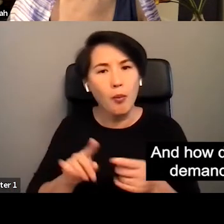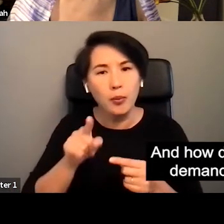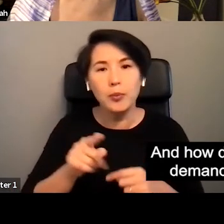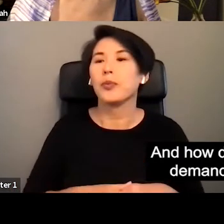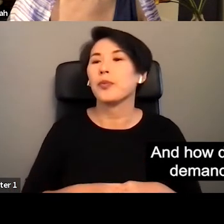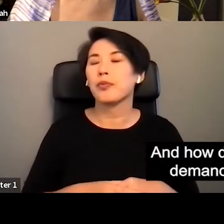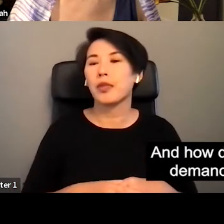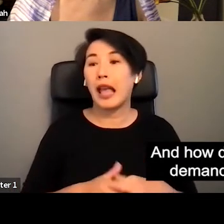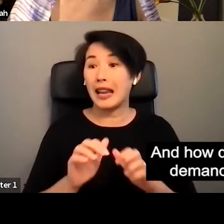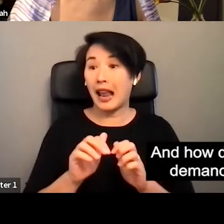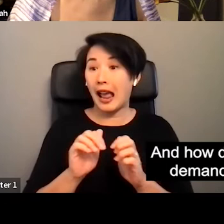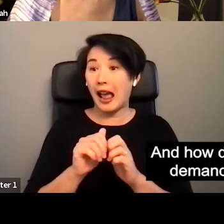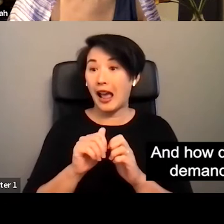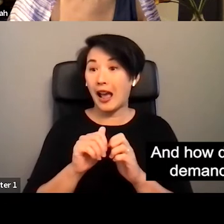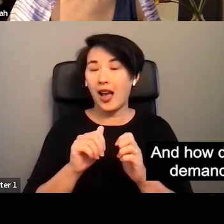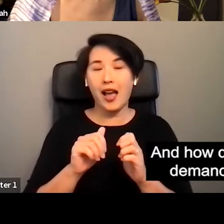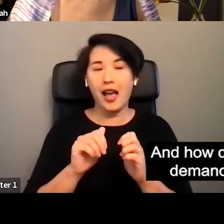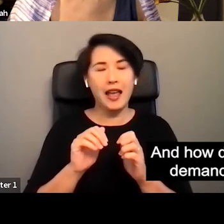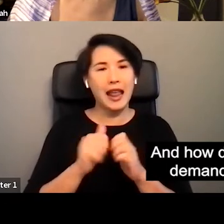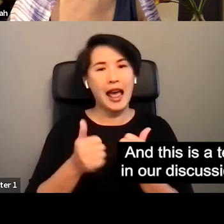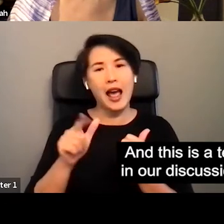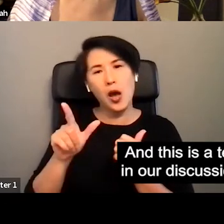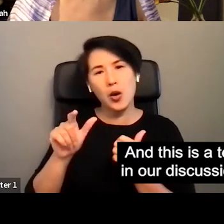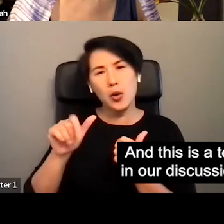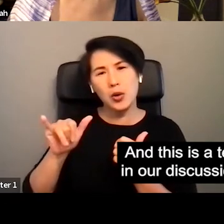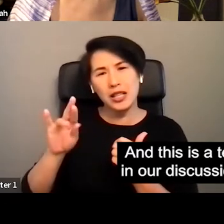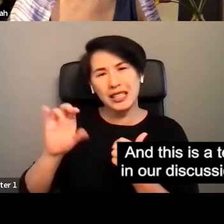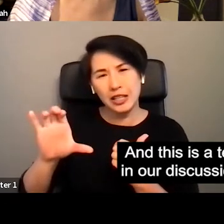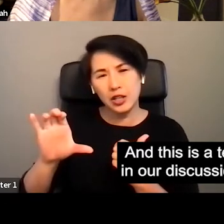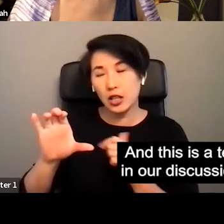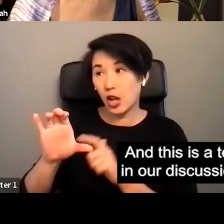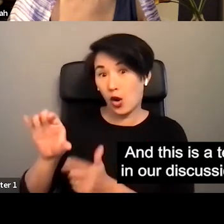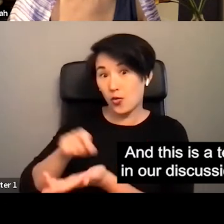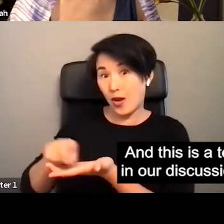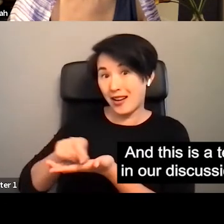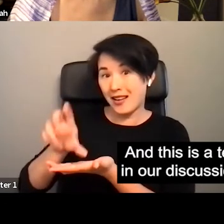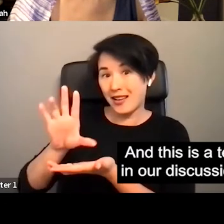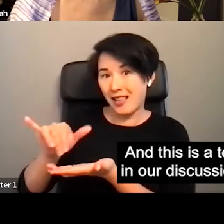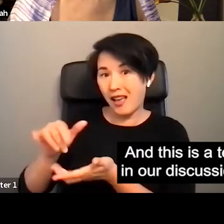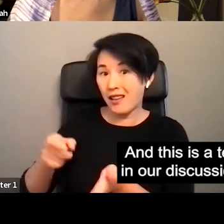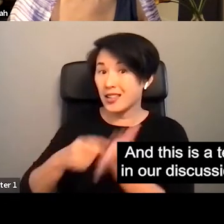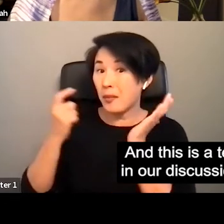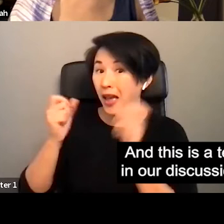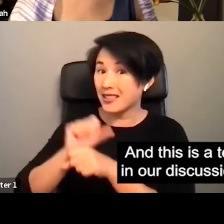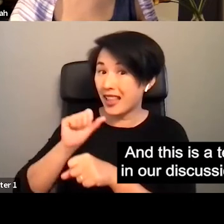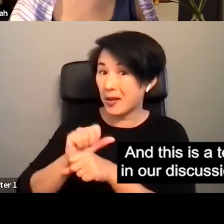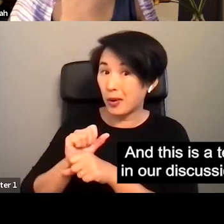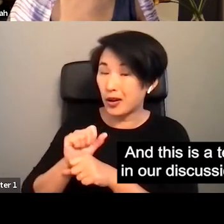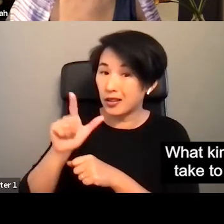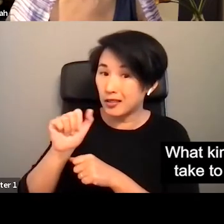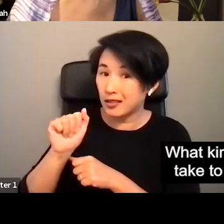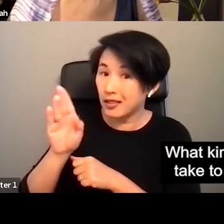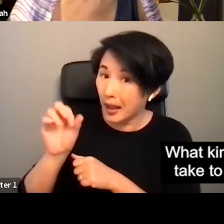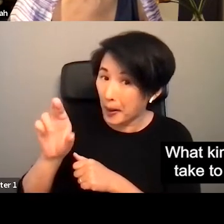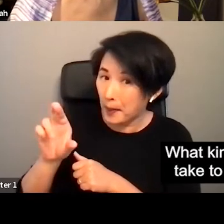does writing lyrically demand a kind of labor? And this is a term that I heard us use in our discussion prior to this meeting.